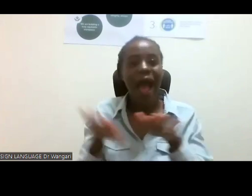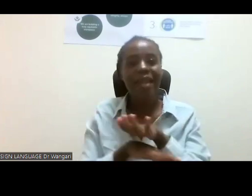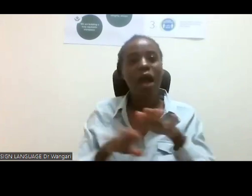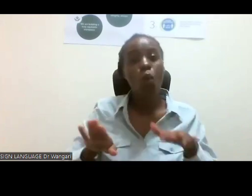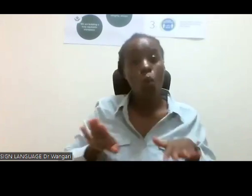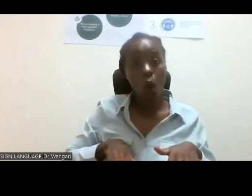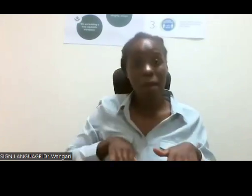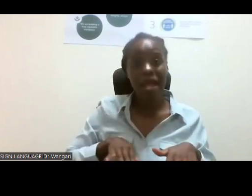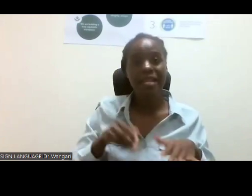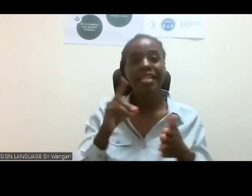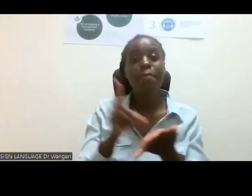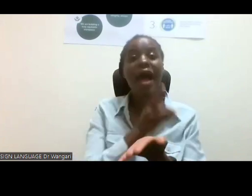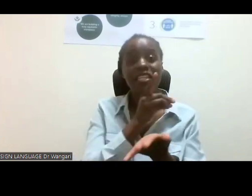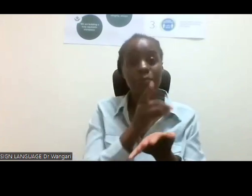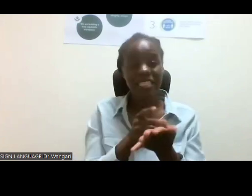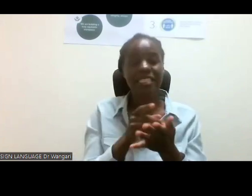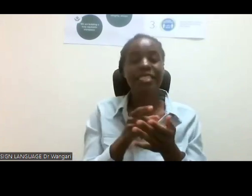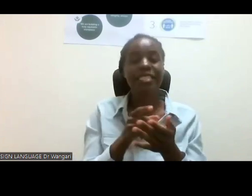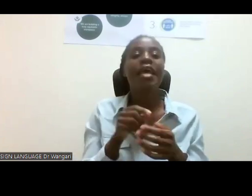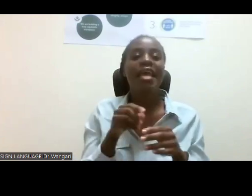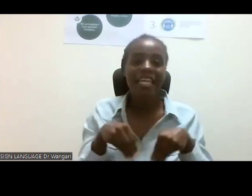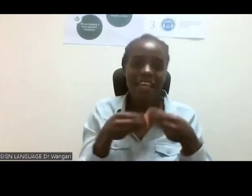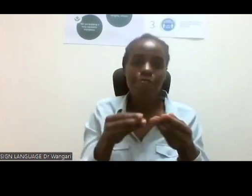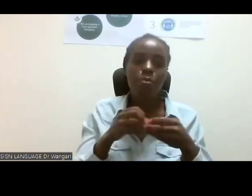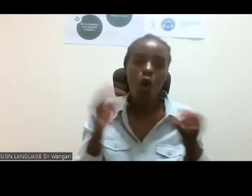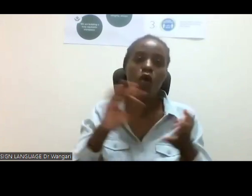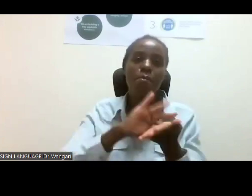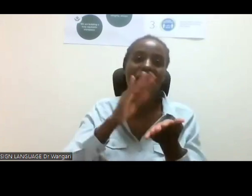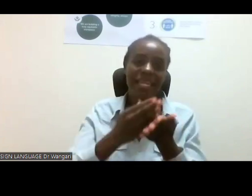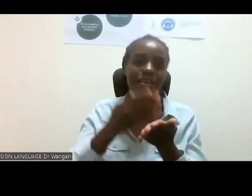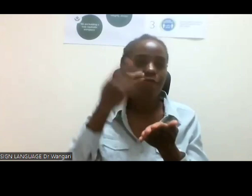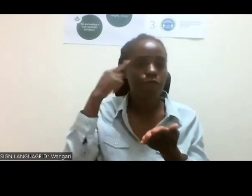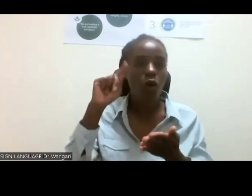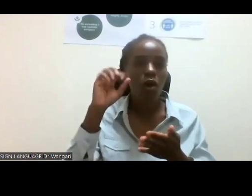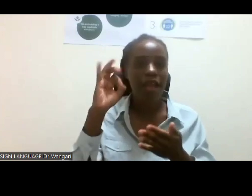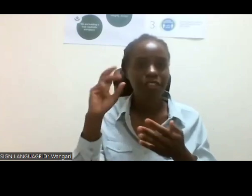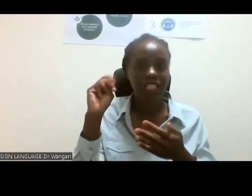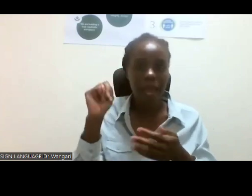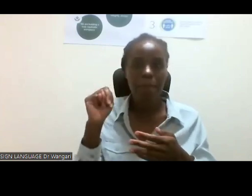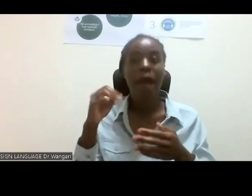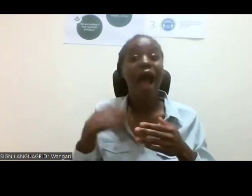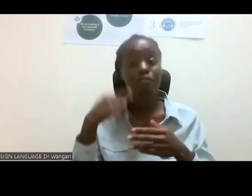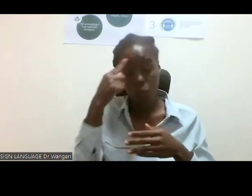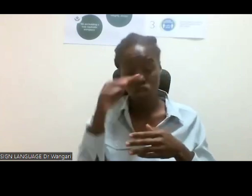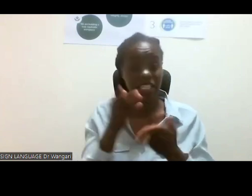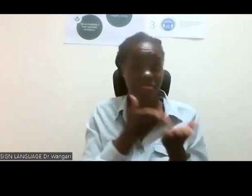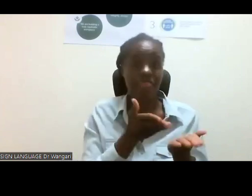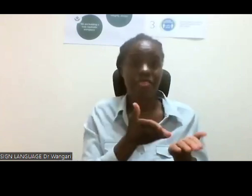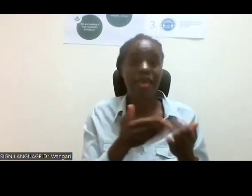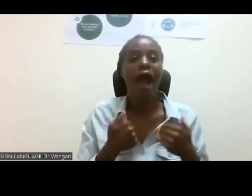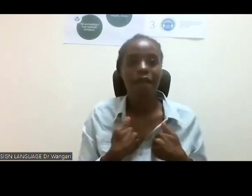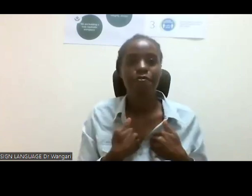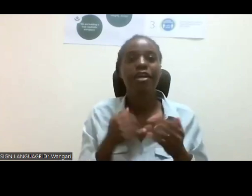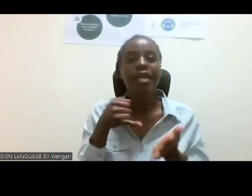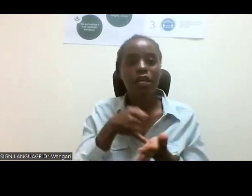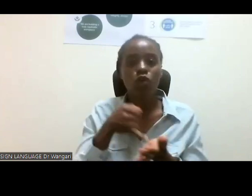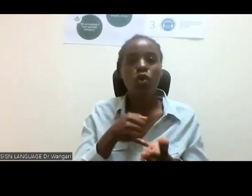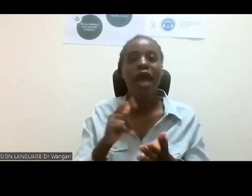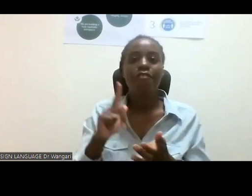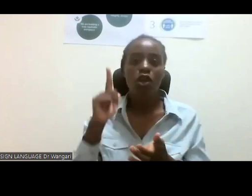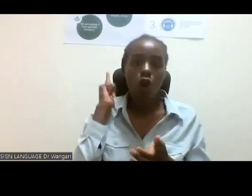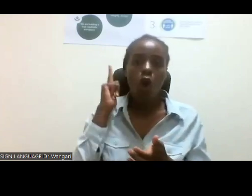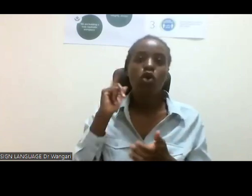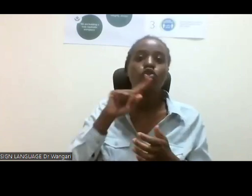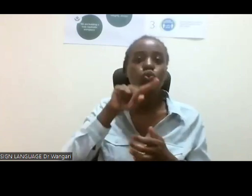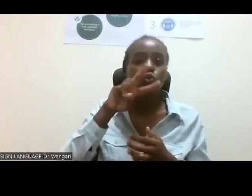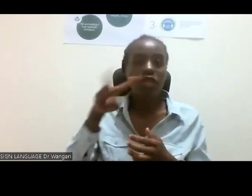to increase funding to the Anti-FGM Board and enhance implementation of the Prohibition of FGM Act 2011. The